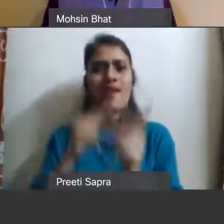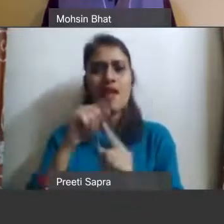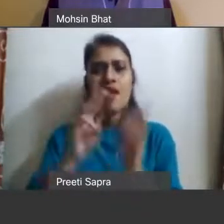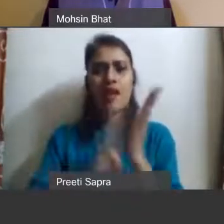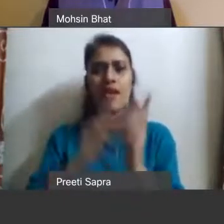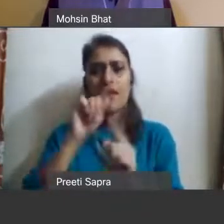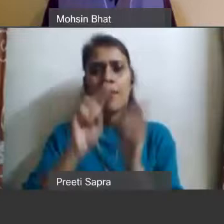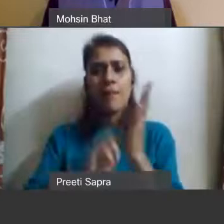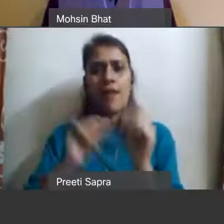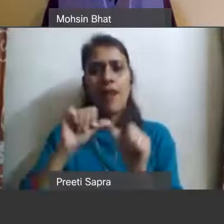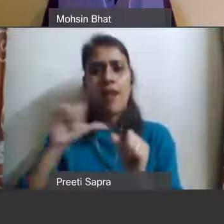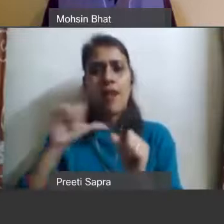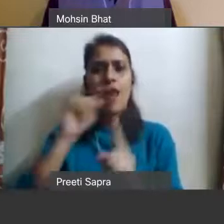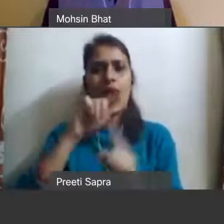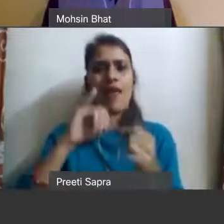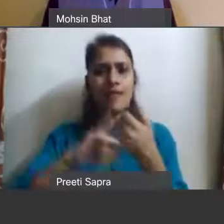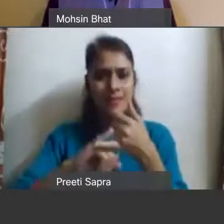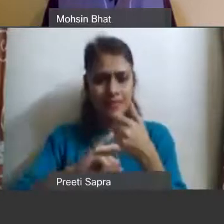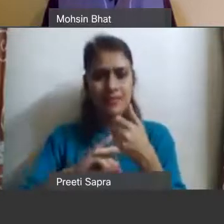under the Indian Penal Code, a question which